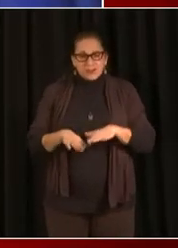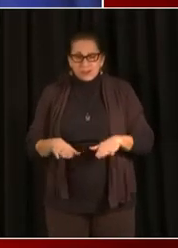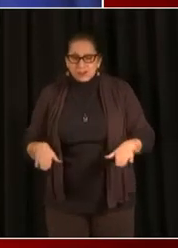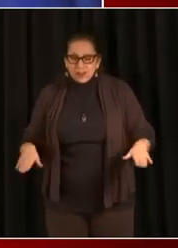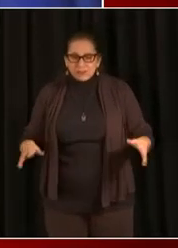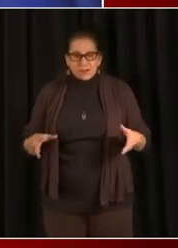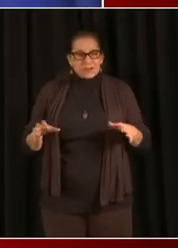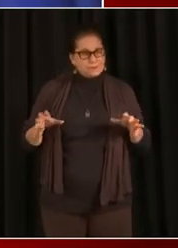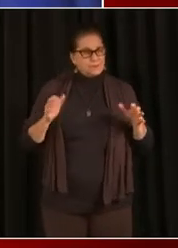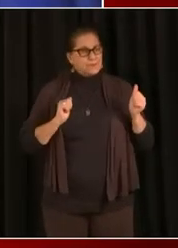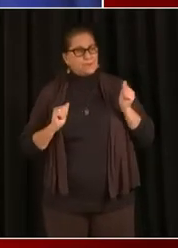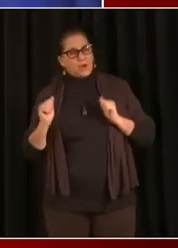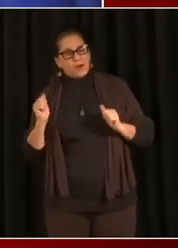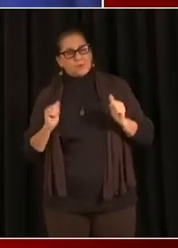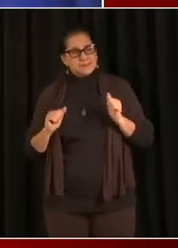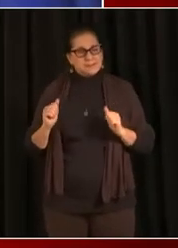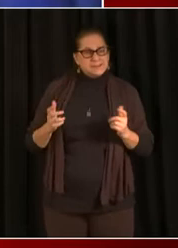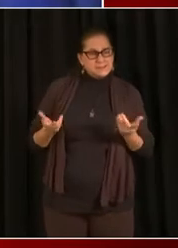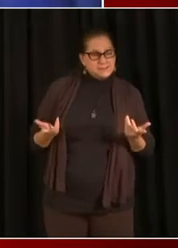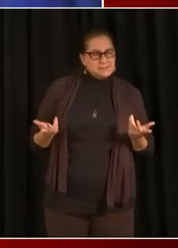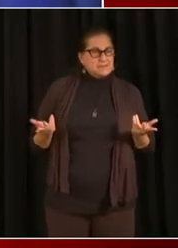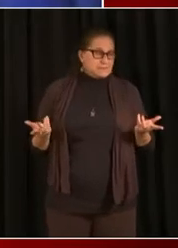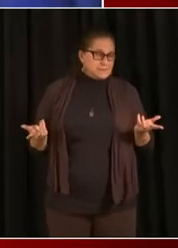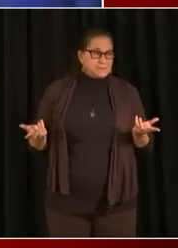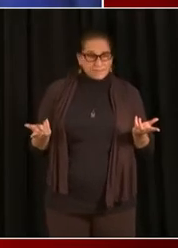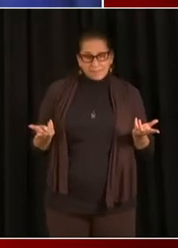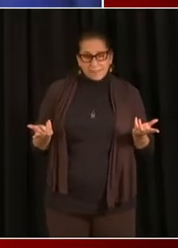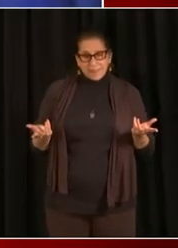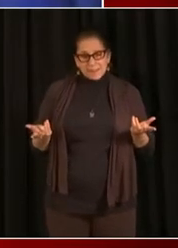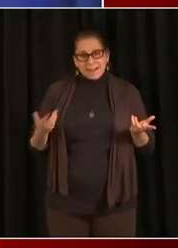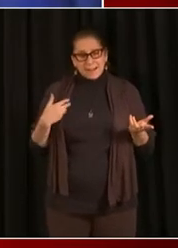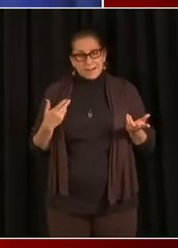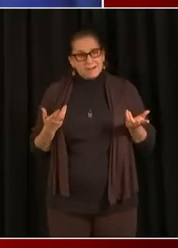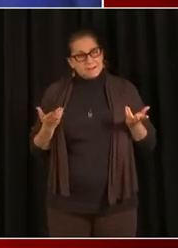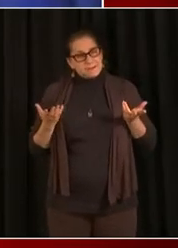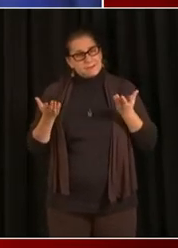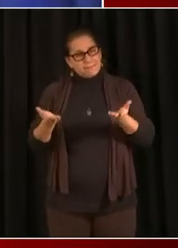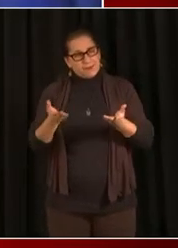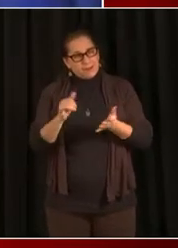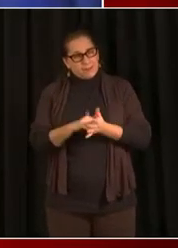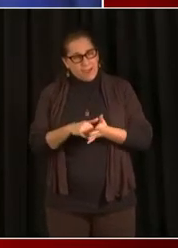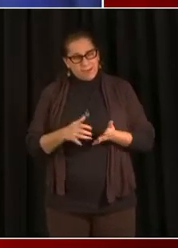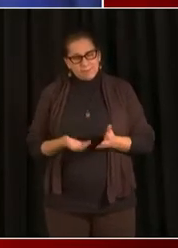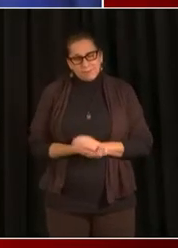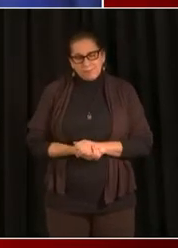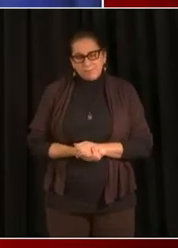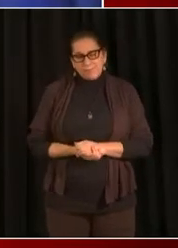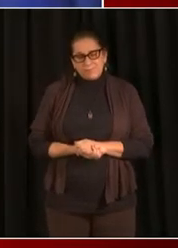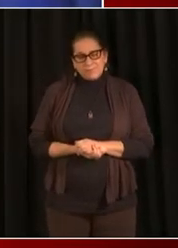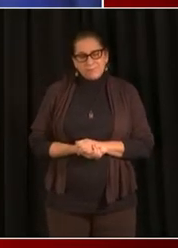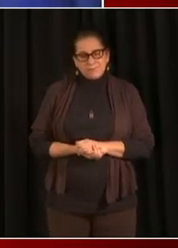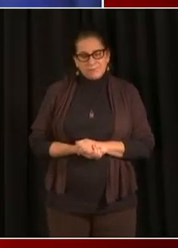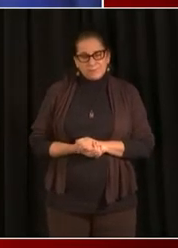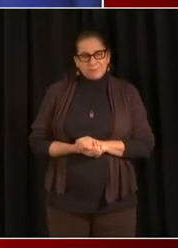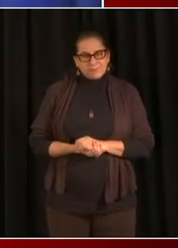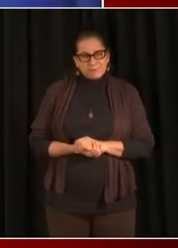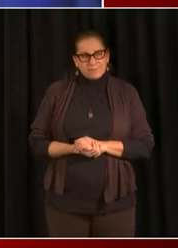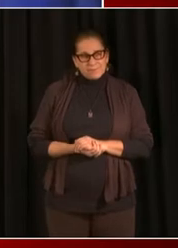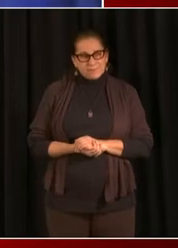even in a pandemic, still deliver to those who rely on us and what we're able to do? And